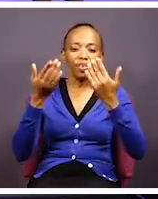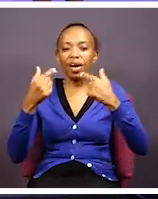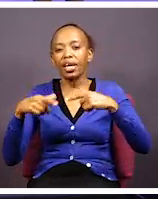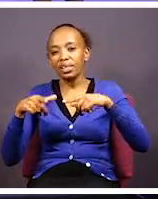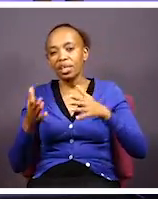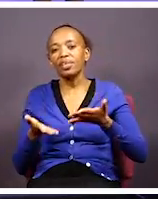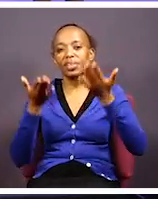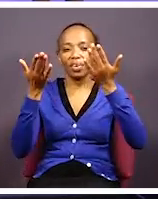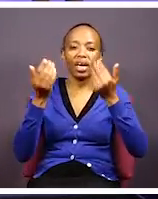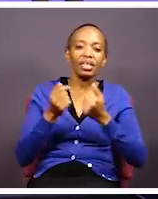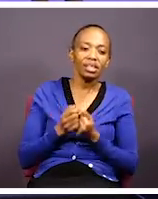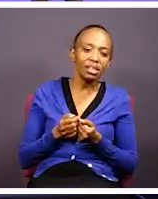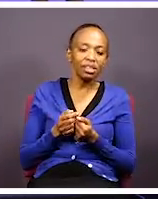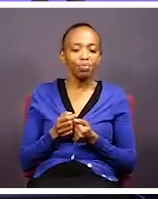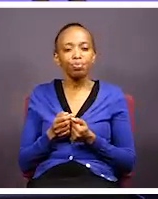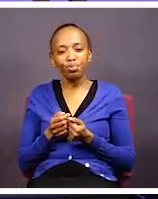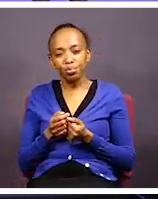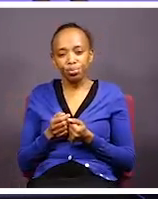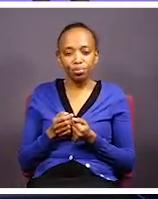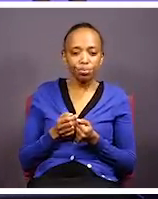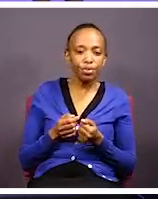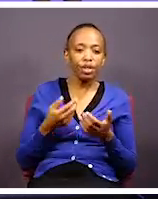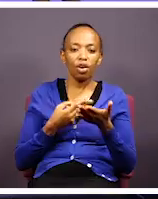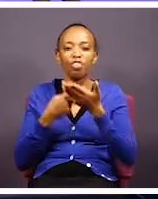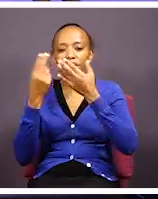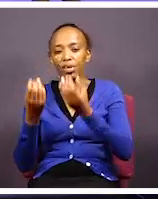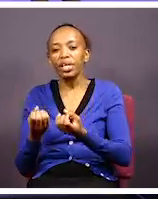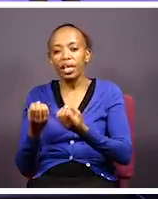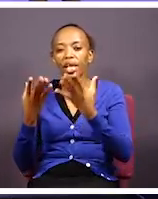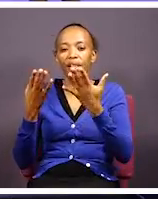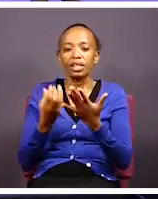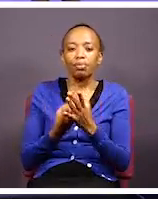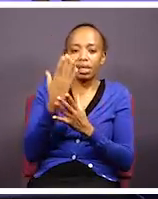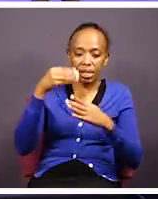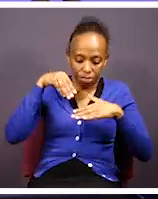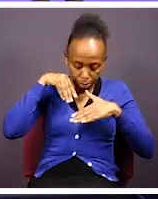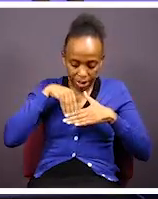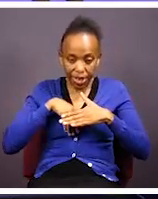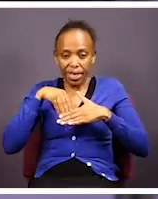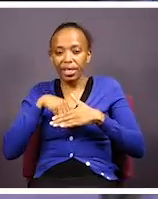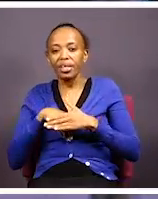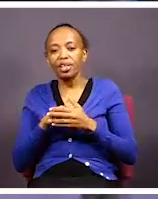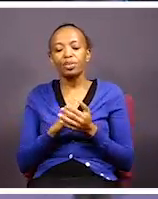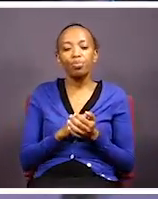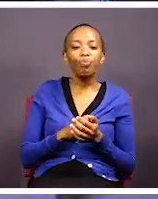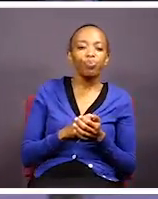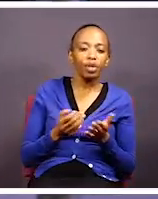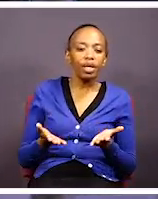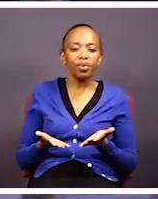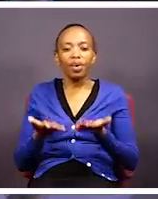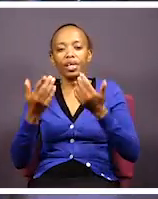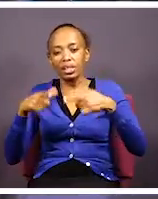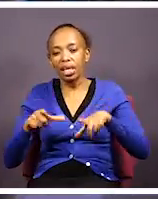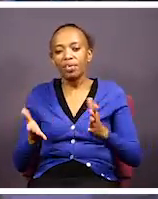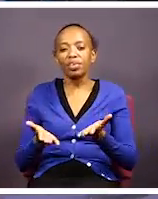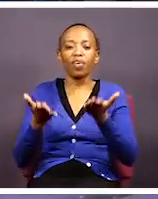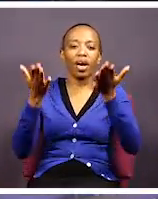let it rise let it rise i hold the offering the spine fall within me so that again let